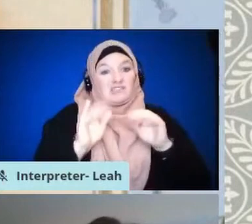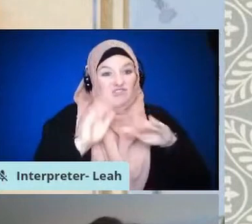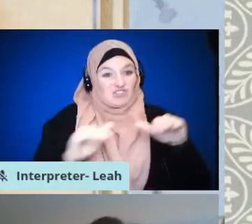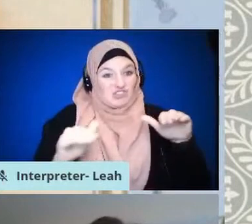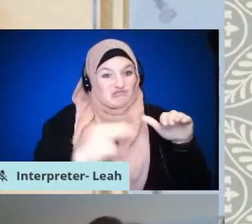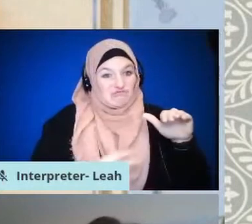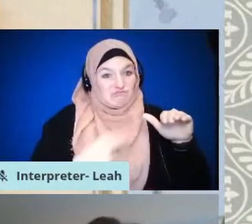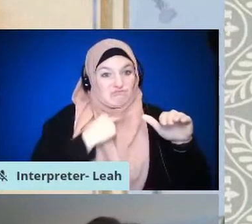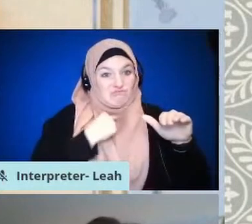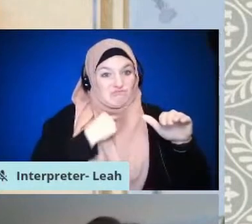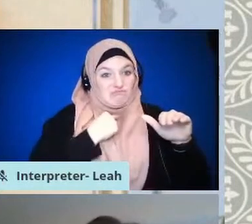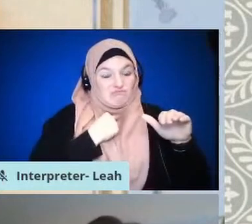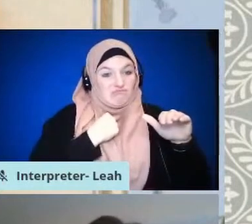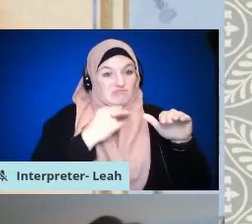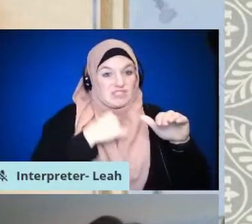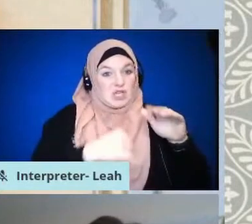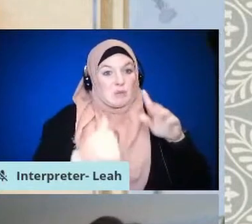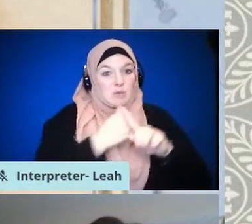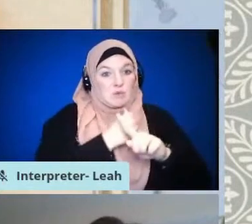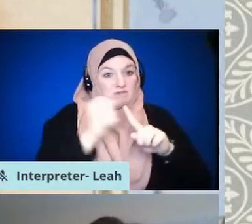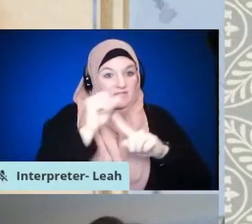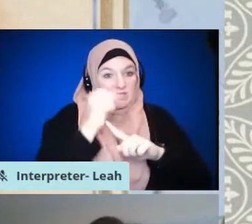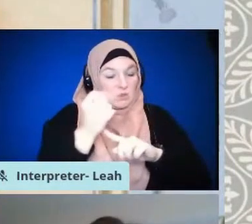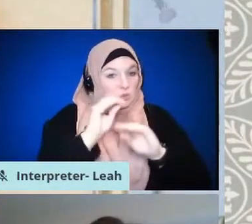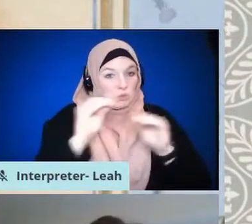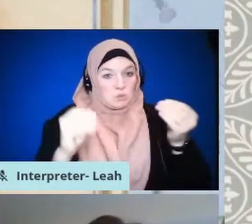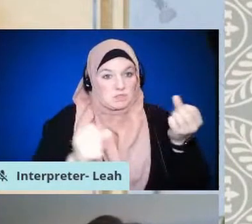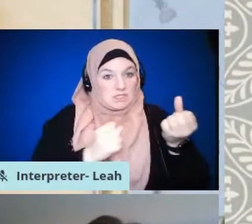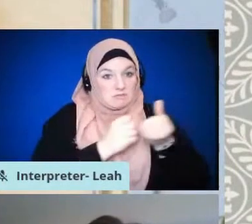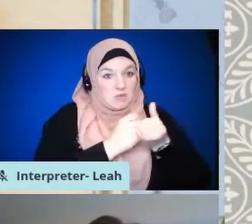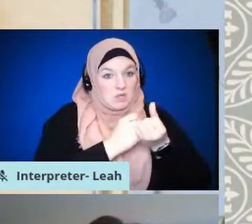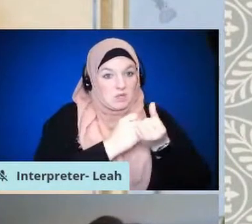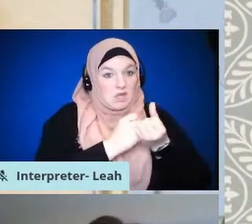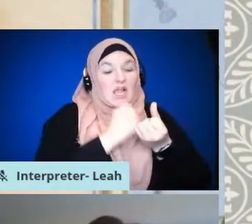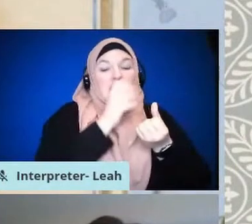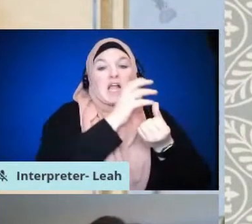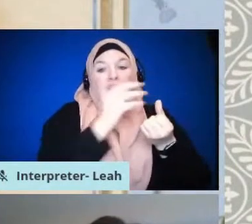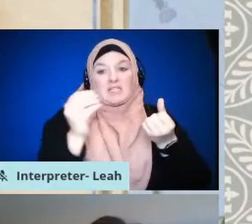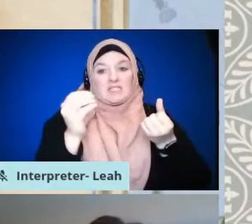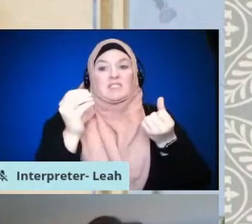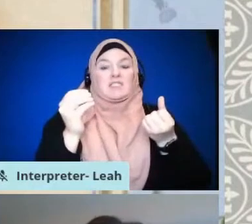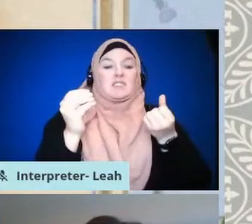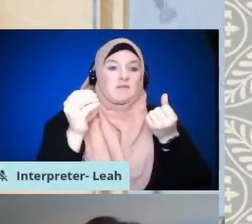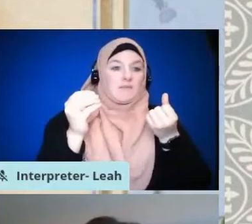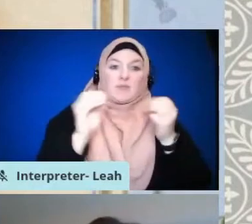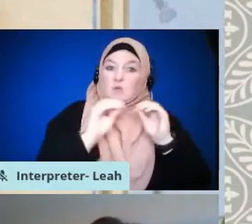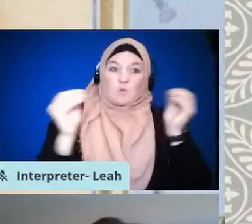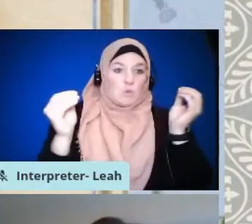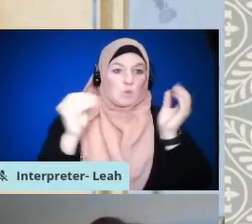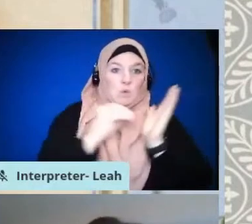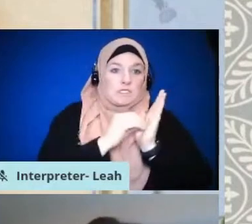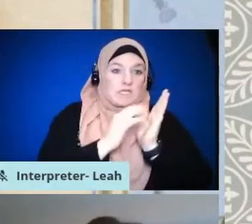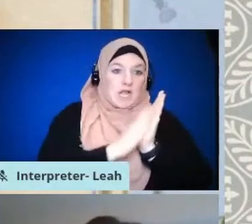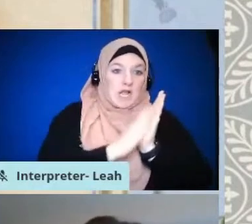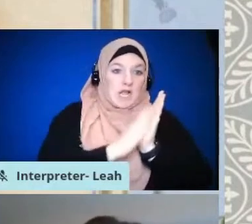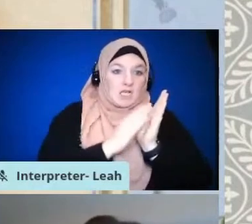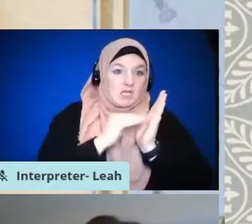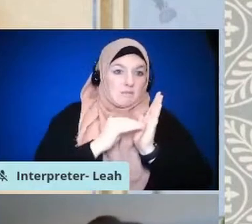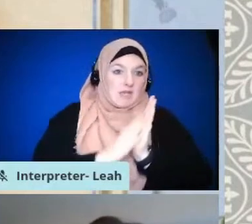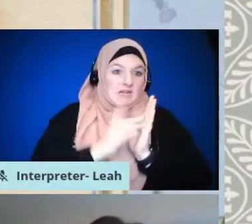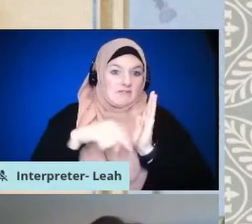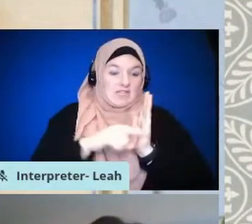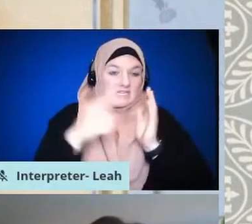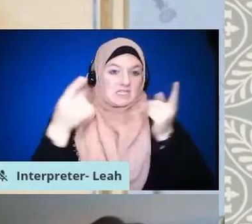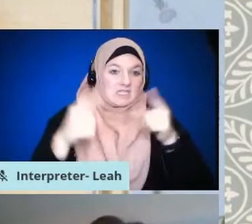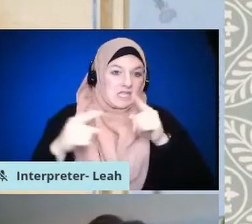trapped in an abusive situations with no support and no documenting of those